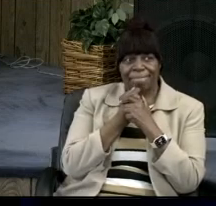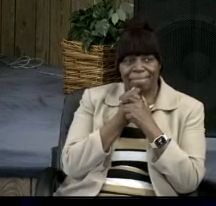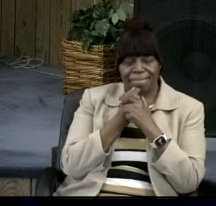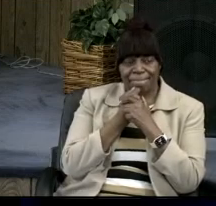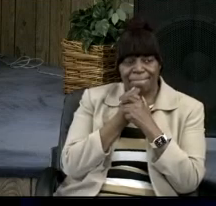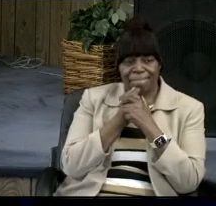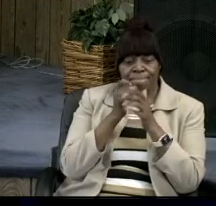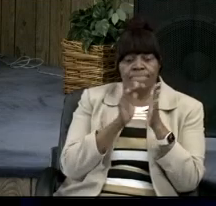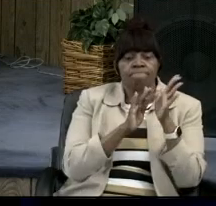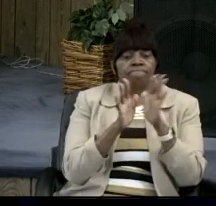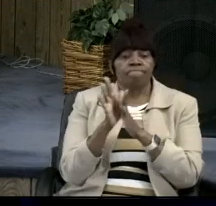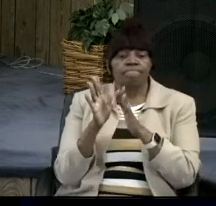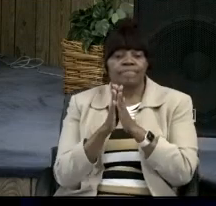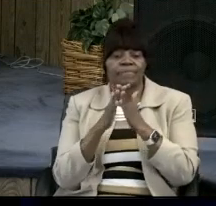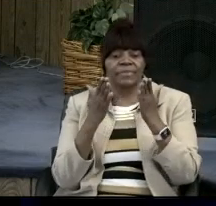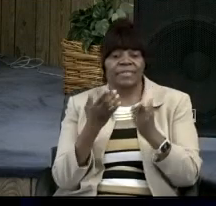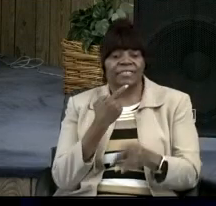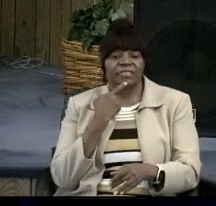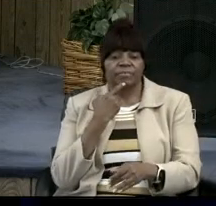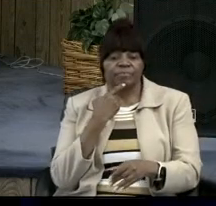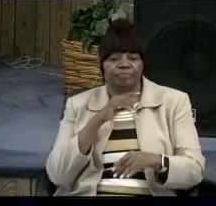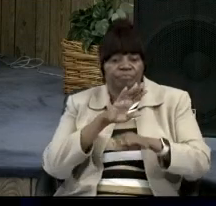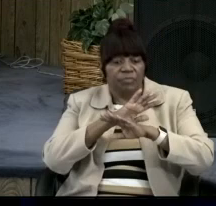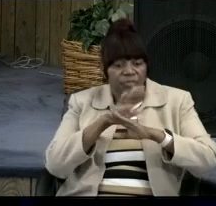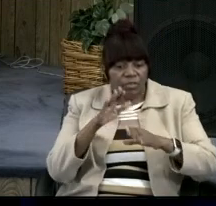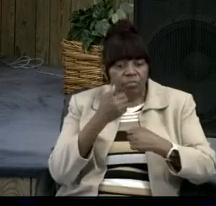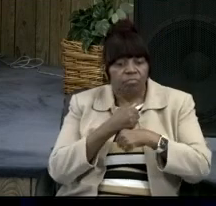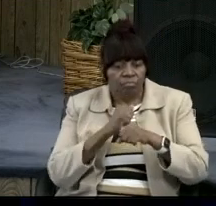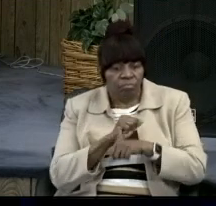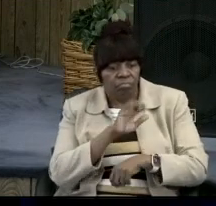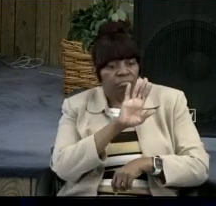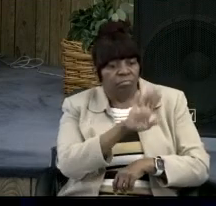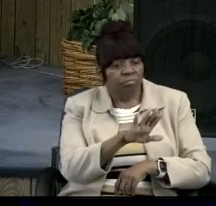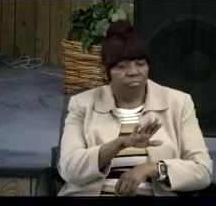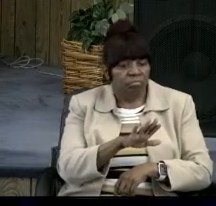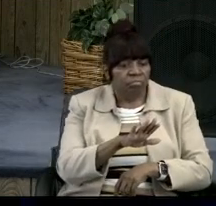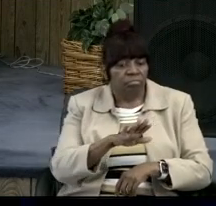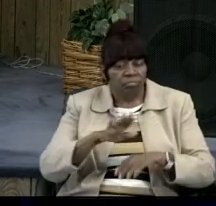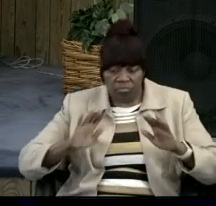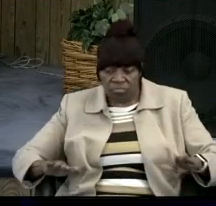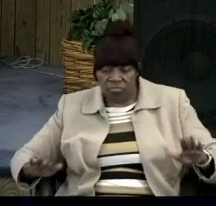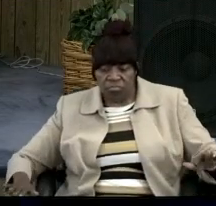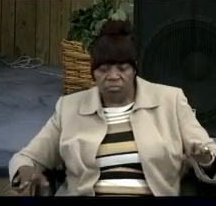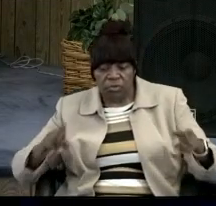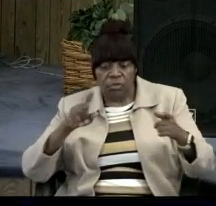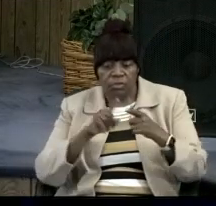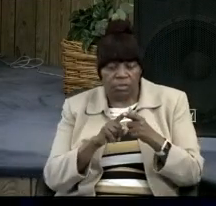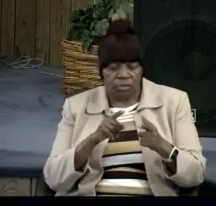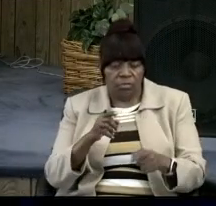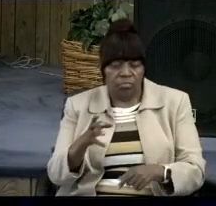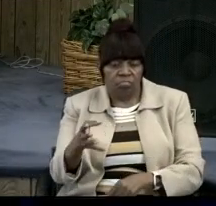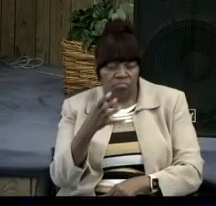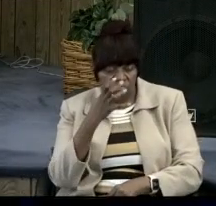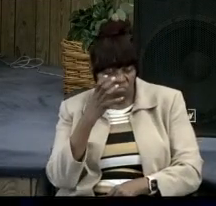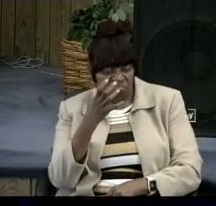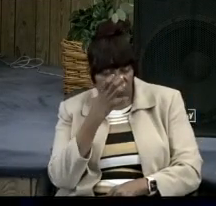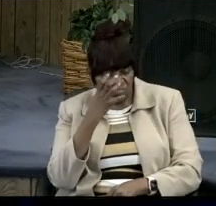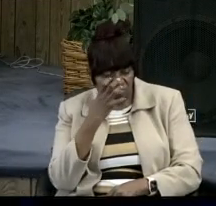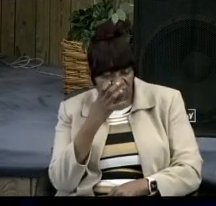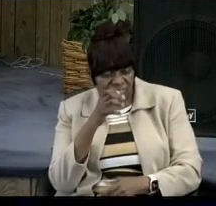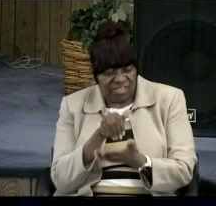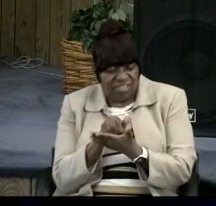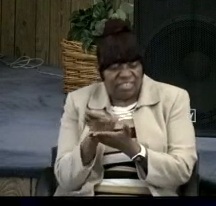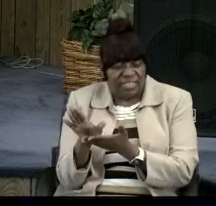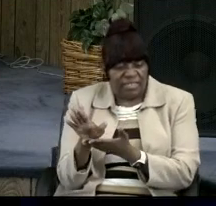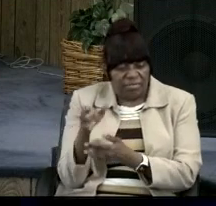You know, the Bible says to the father, don't provoke your child to anger. Some of us have sent our child to the devil because